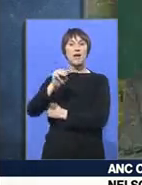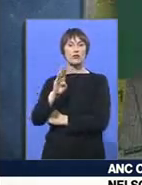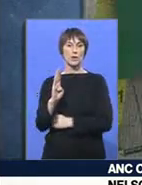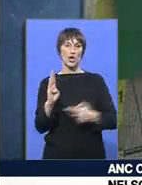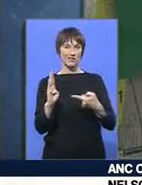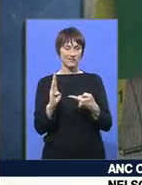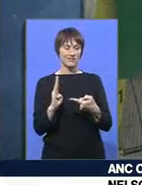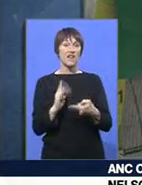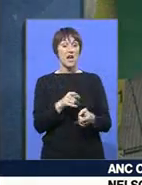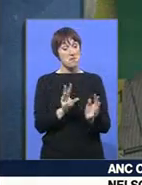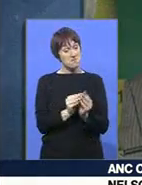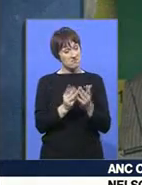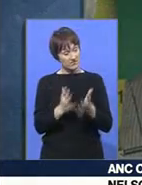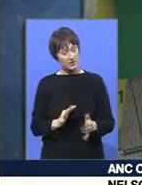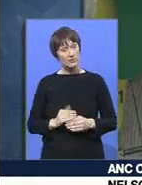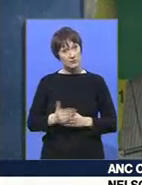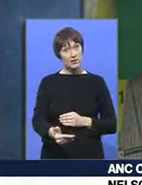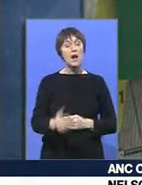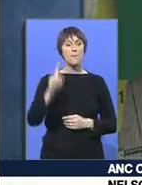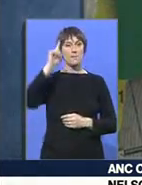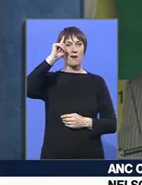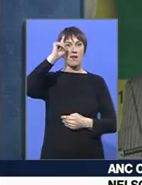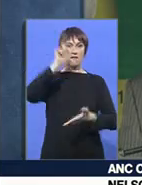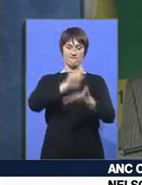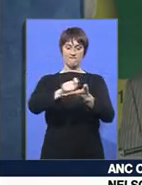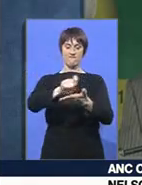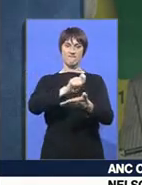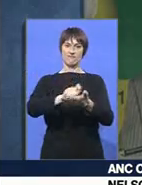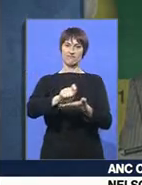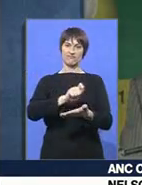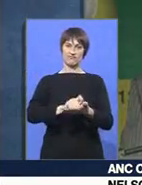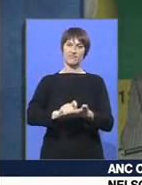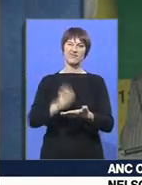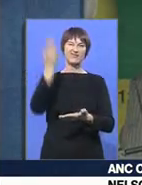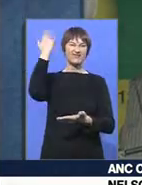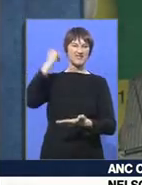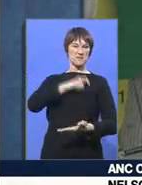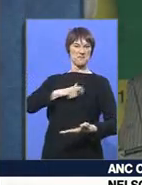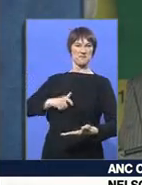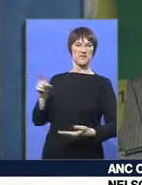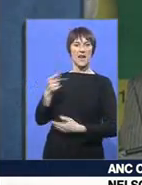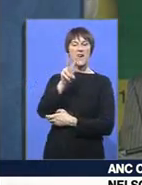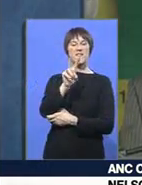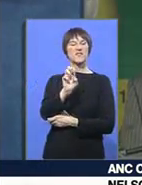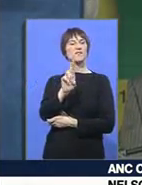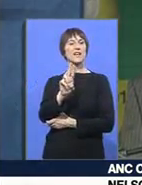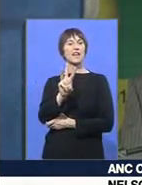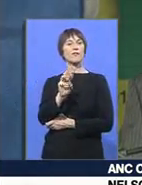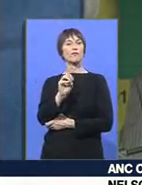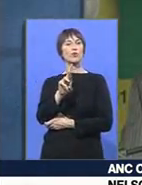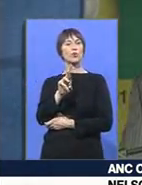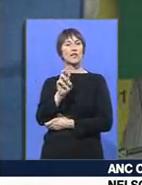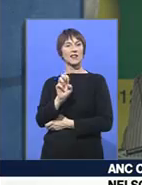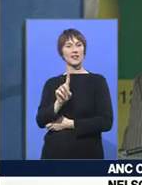Mandela afterwards wrote to the then Prime Minister Hendrik Verwoerd